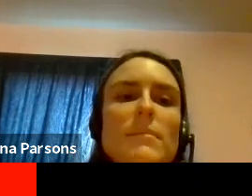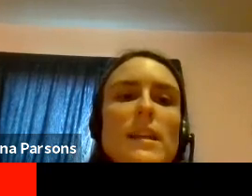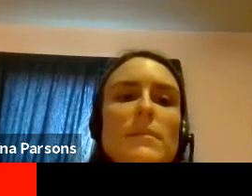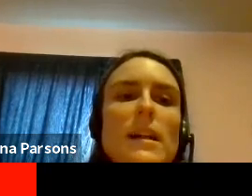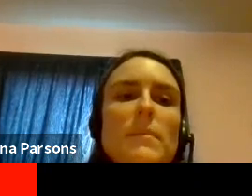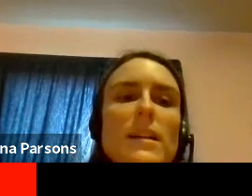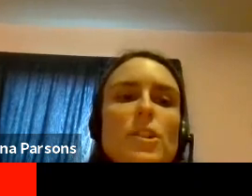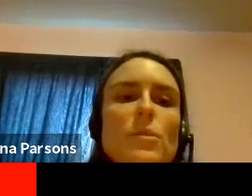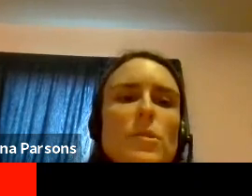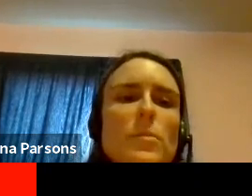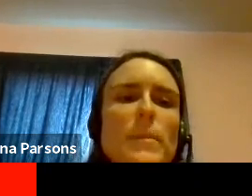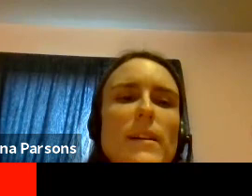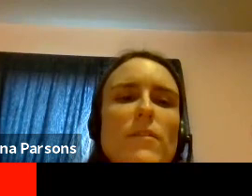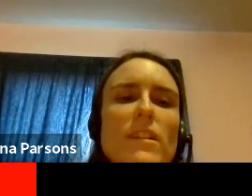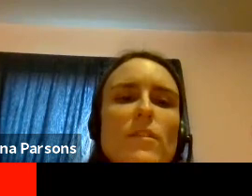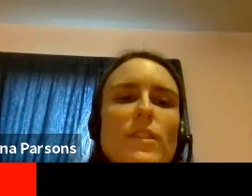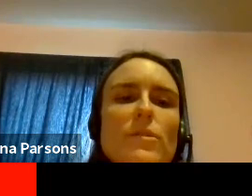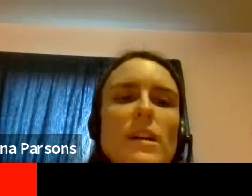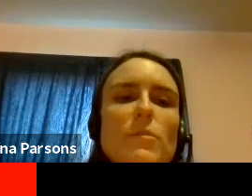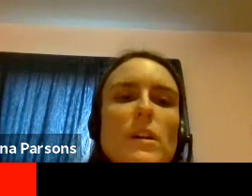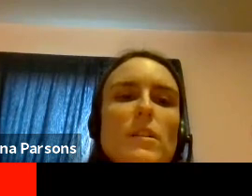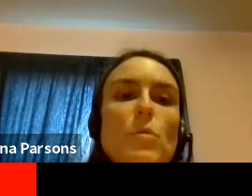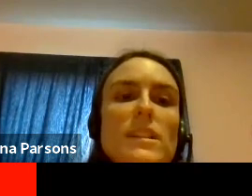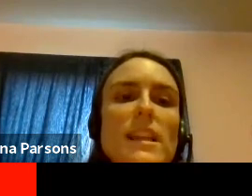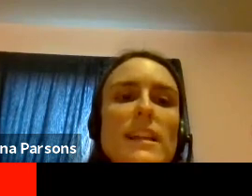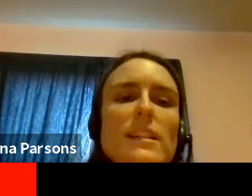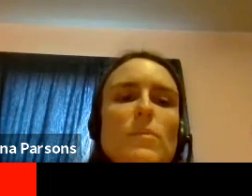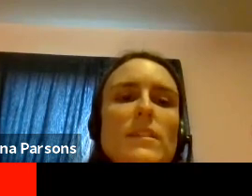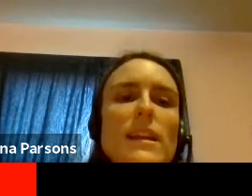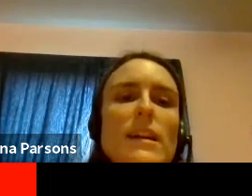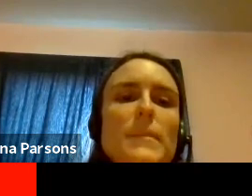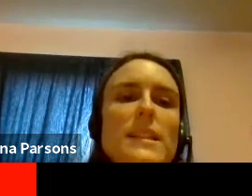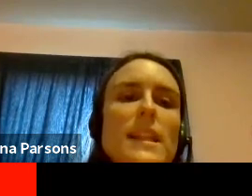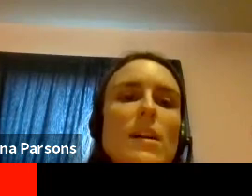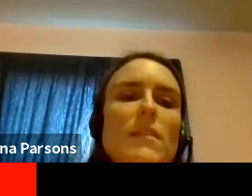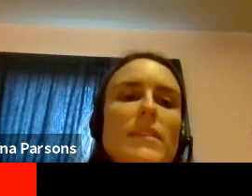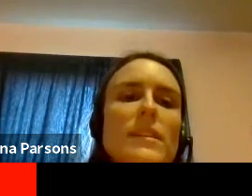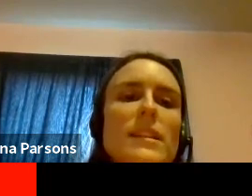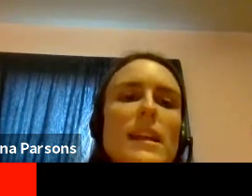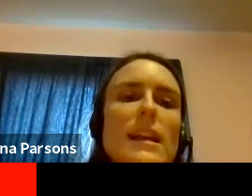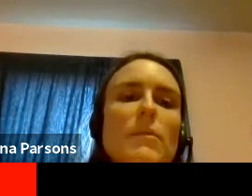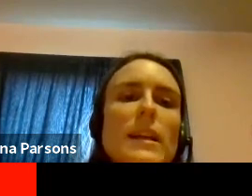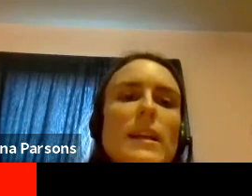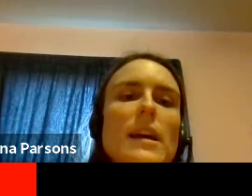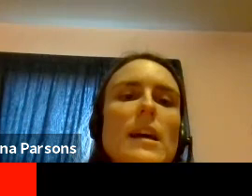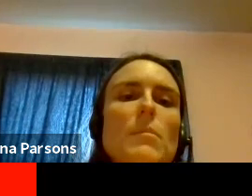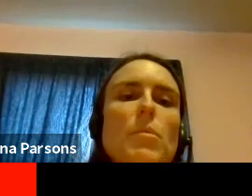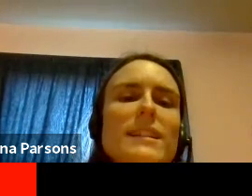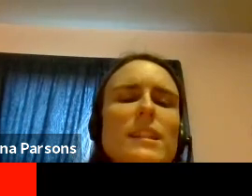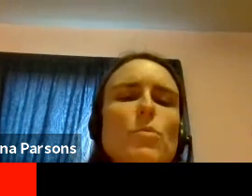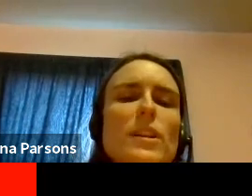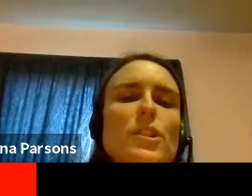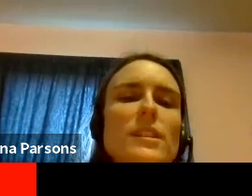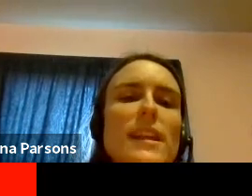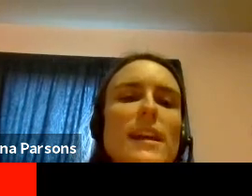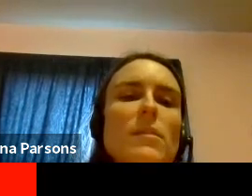I sometimes help my consumers prepare for interviews on one-on-one settings where they come into the office and we